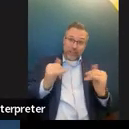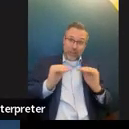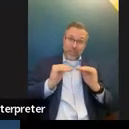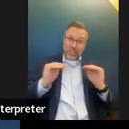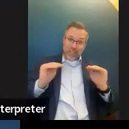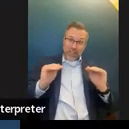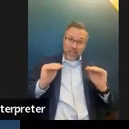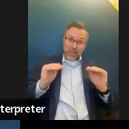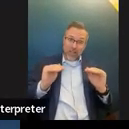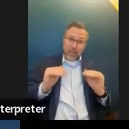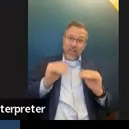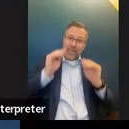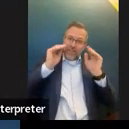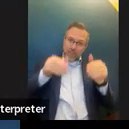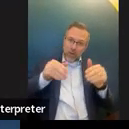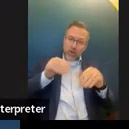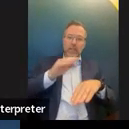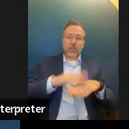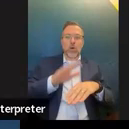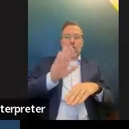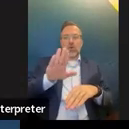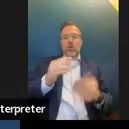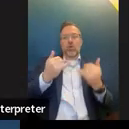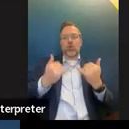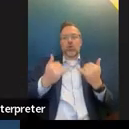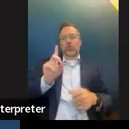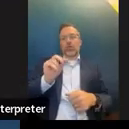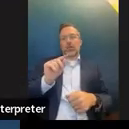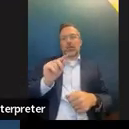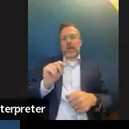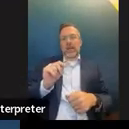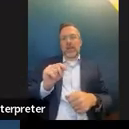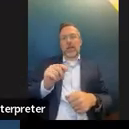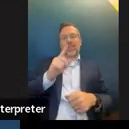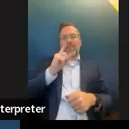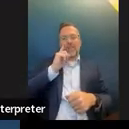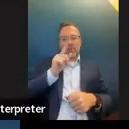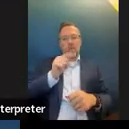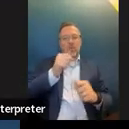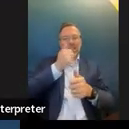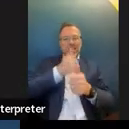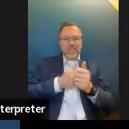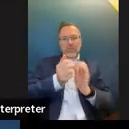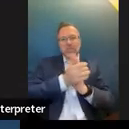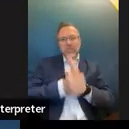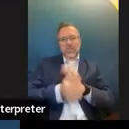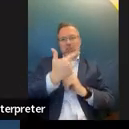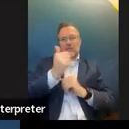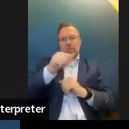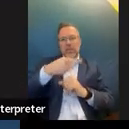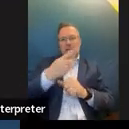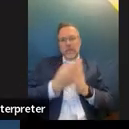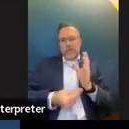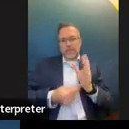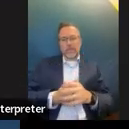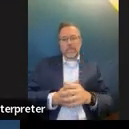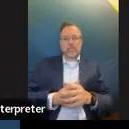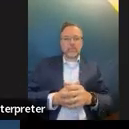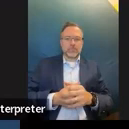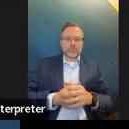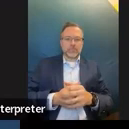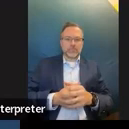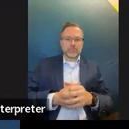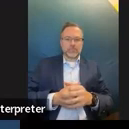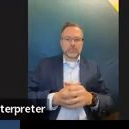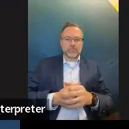baseline data. It's your baseline data for that skill gap. Where are they right now? And you're going to